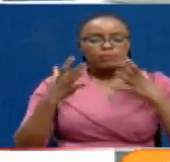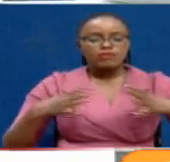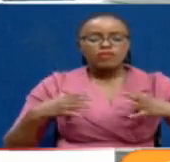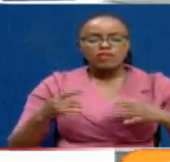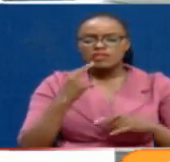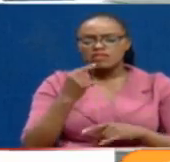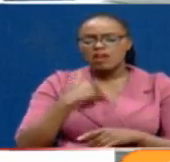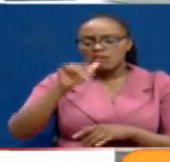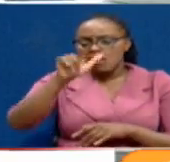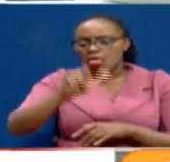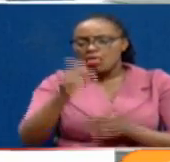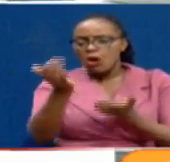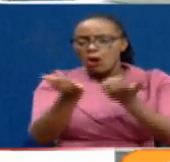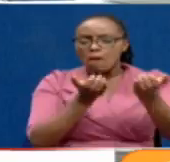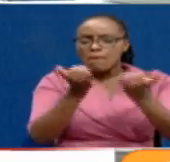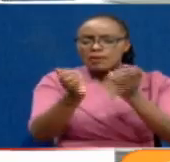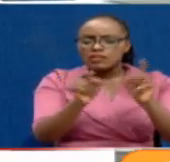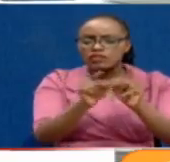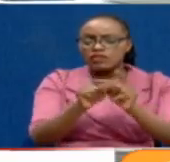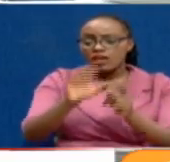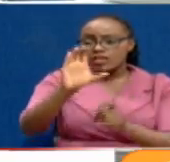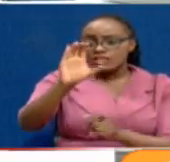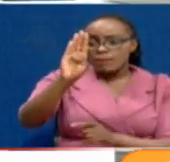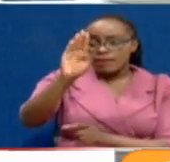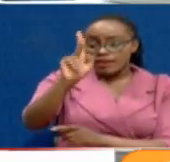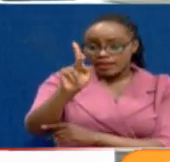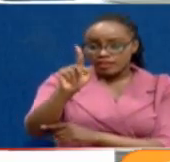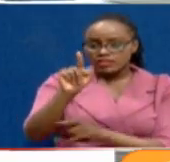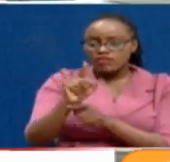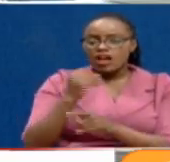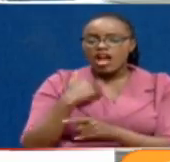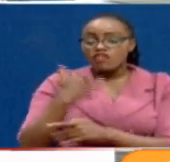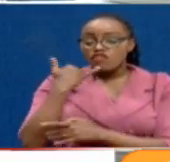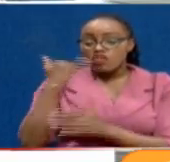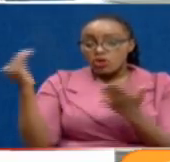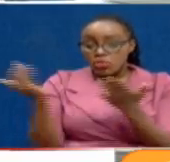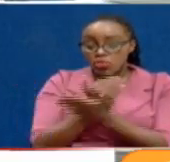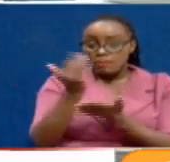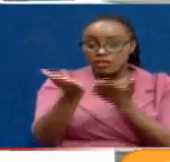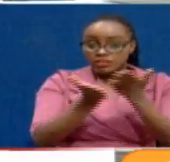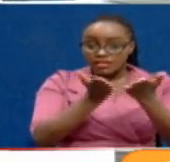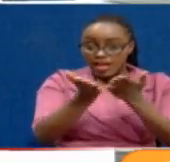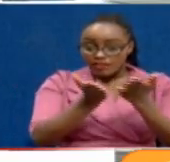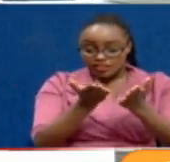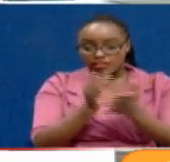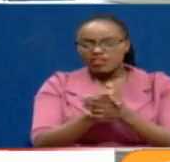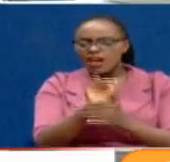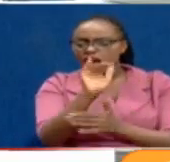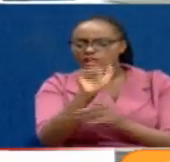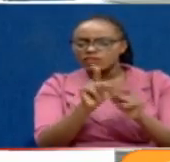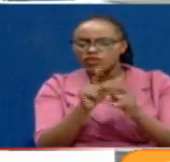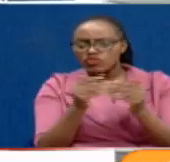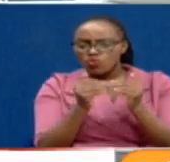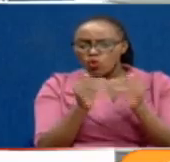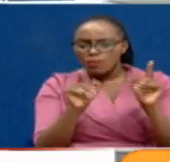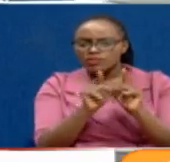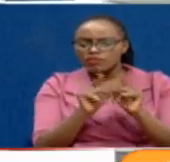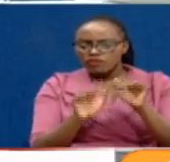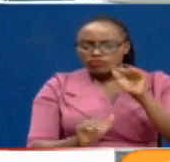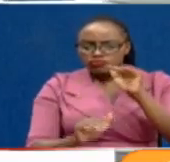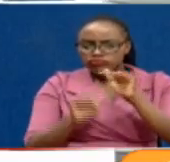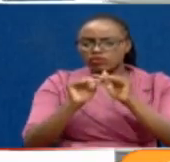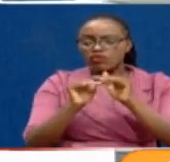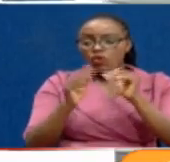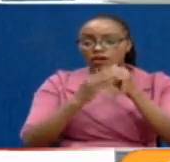reported low business even as the Central Bank of Kenya whipped mobile money services providers to open up transaction limits